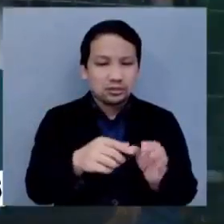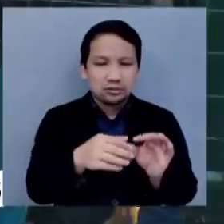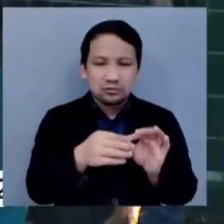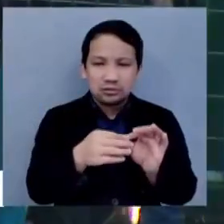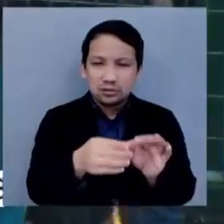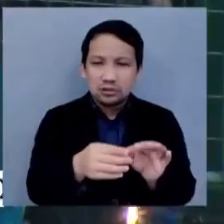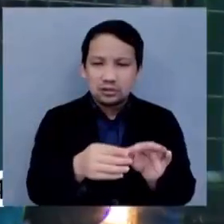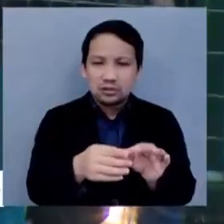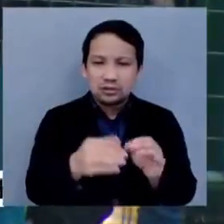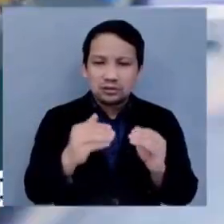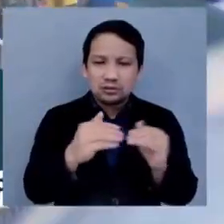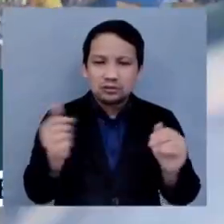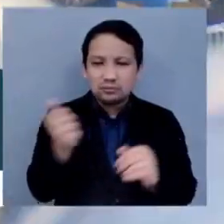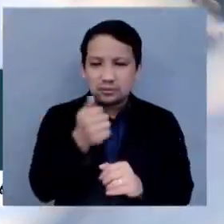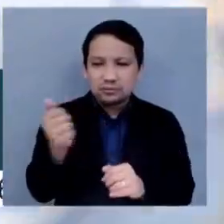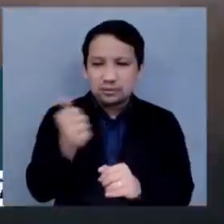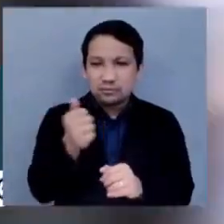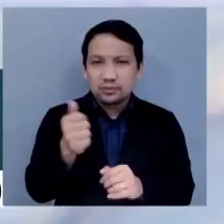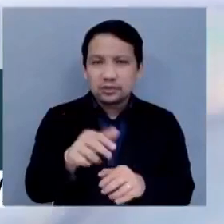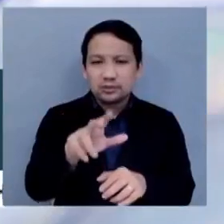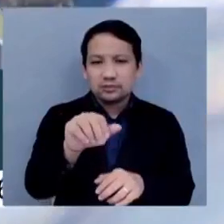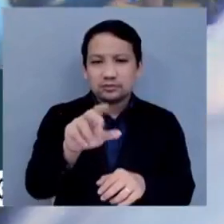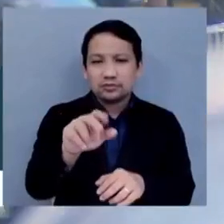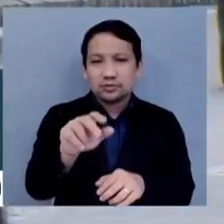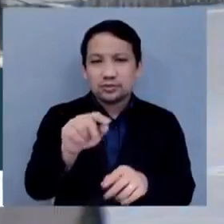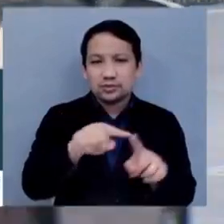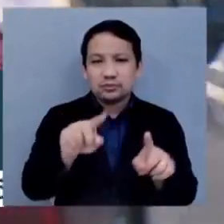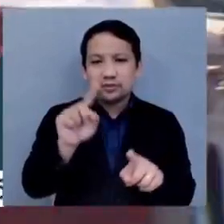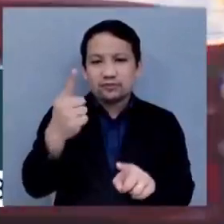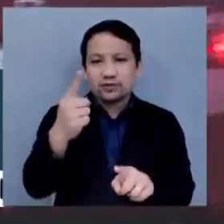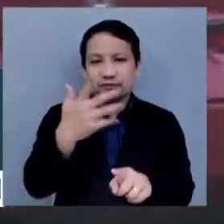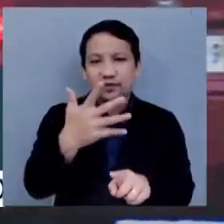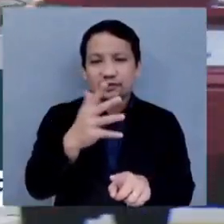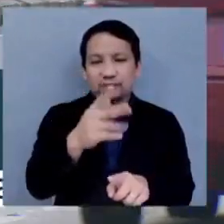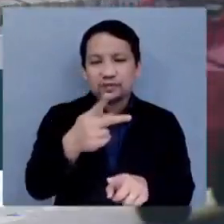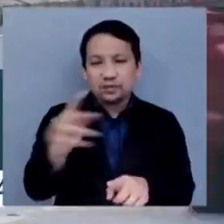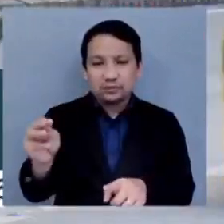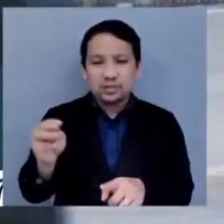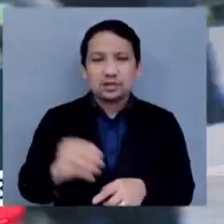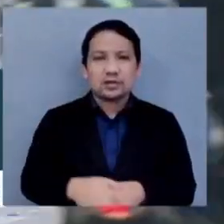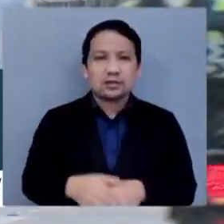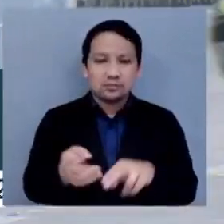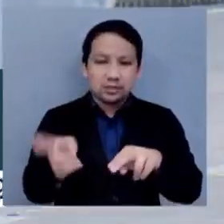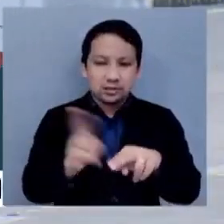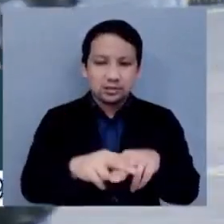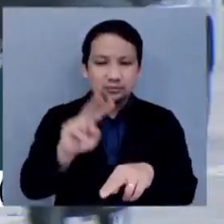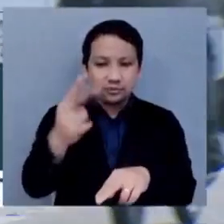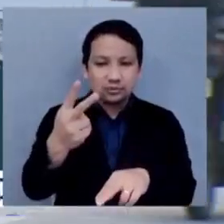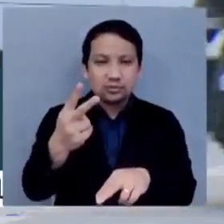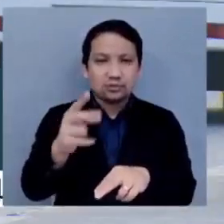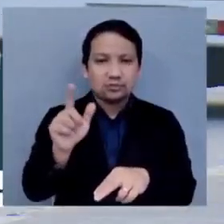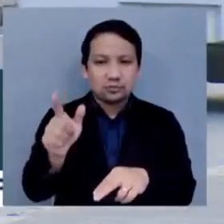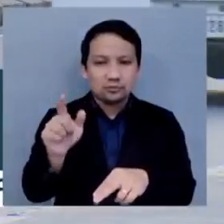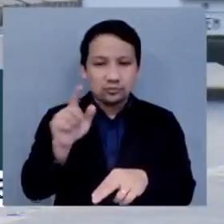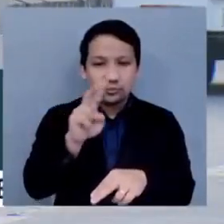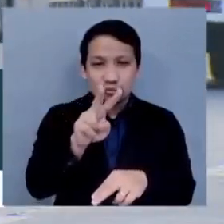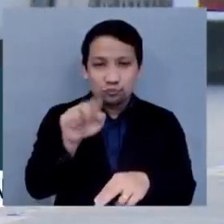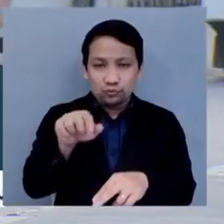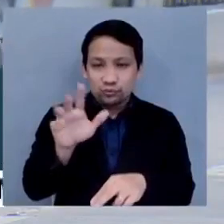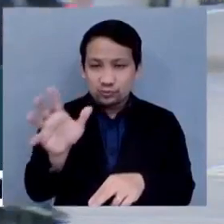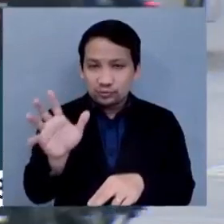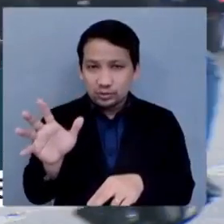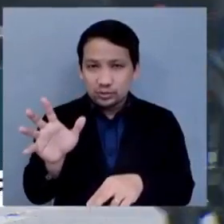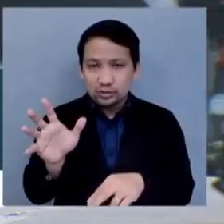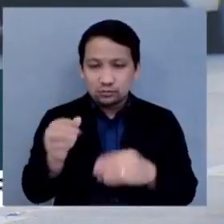fare will be 13 pesos for the first 5 kilometers, then an additional 2 pesos and 20 centavos for every 6